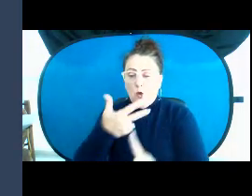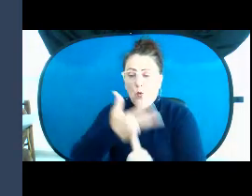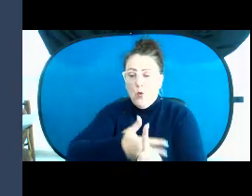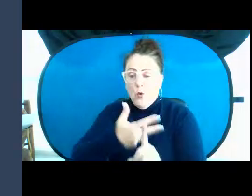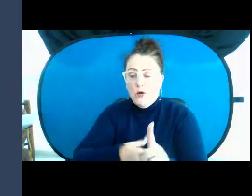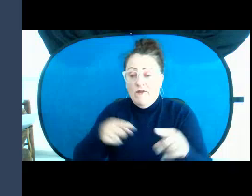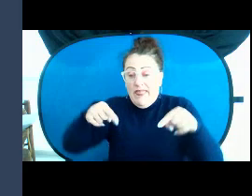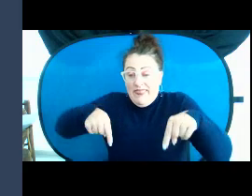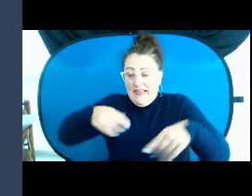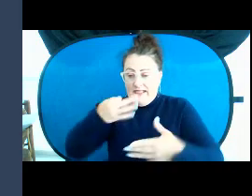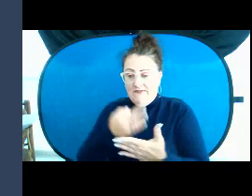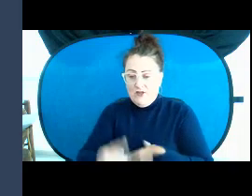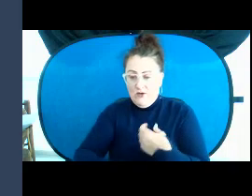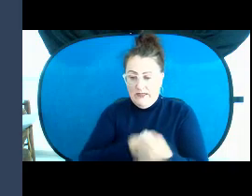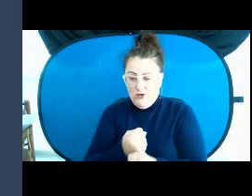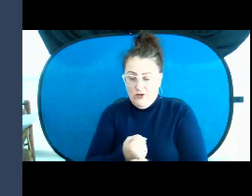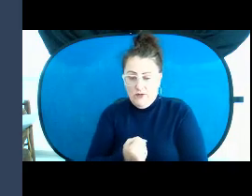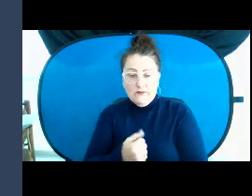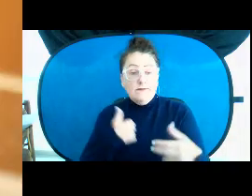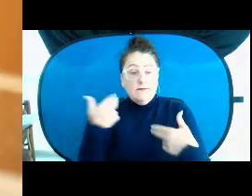year. Next slide, please.